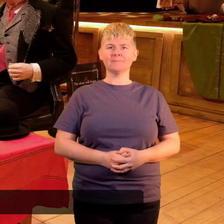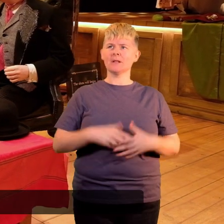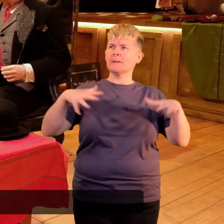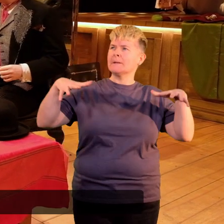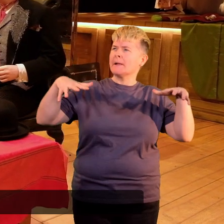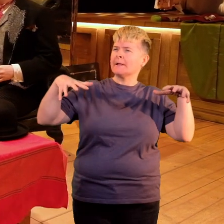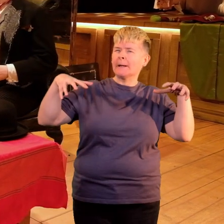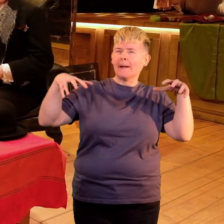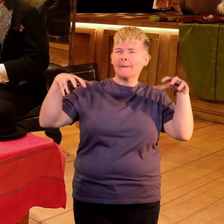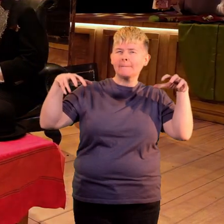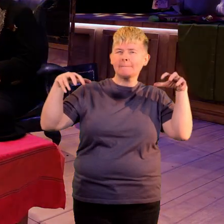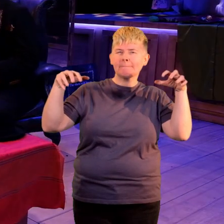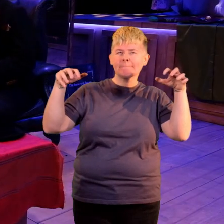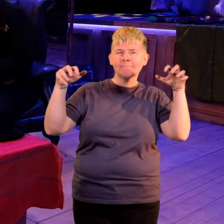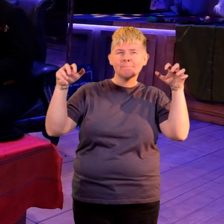Dim the lights.